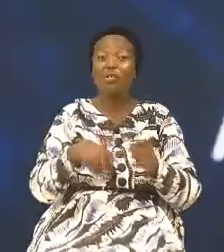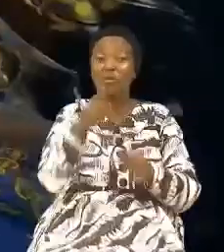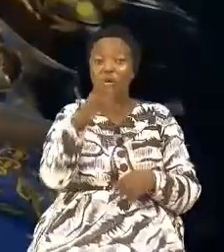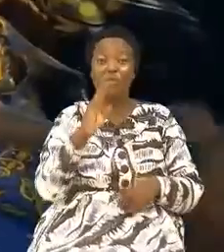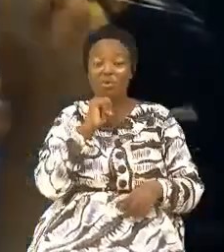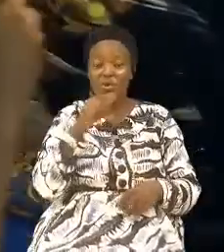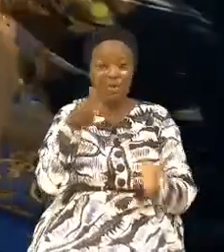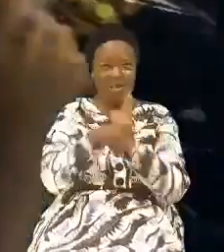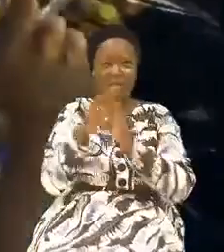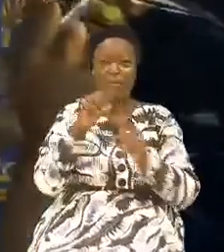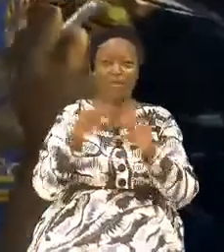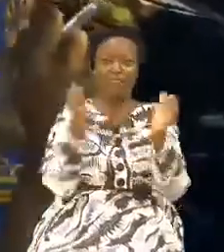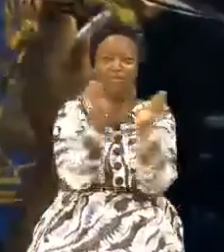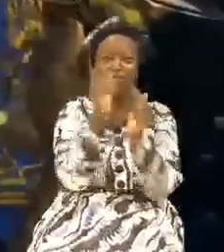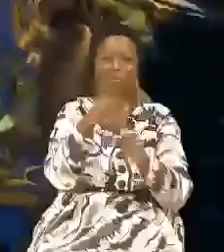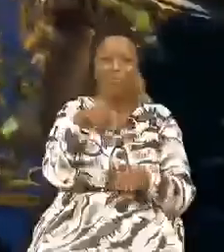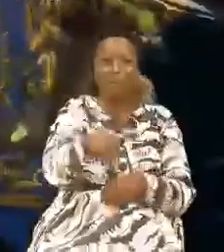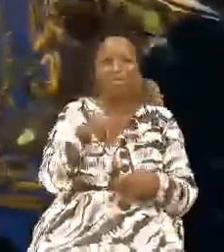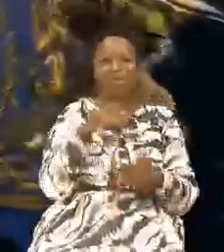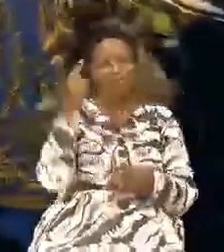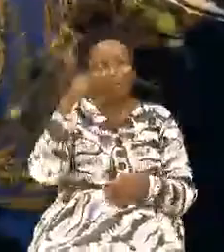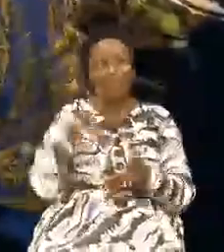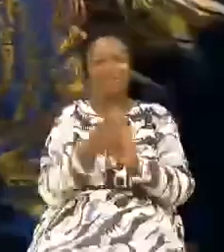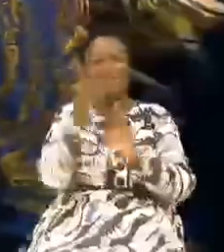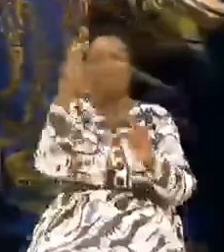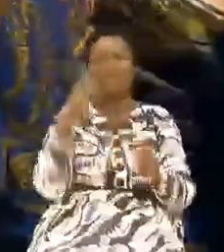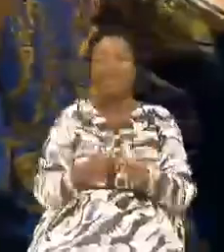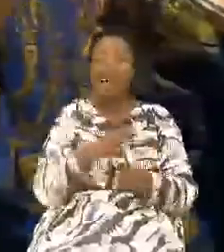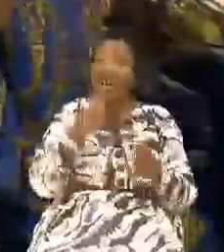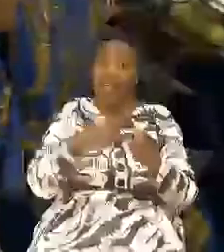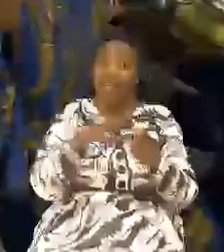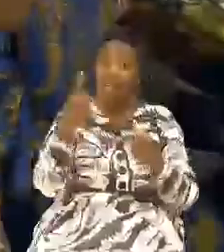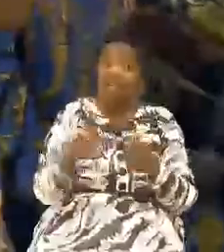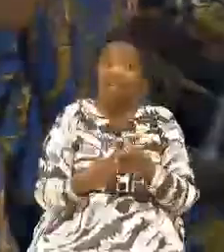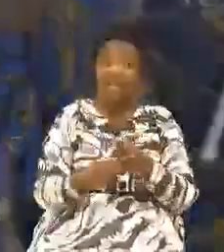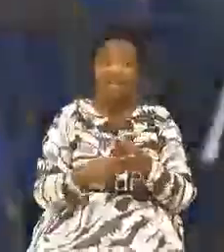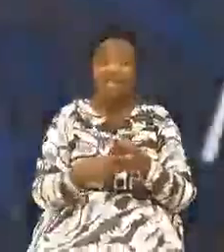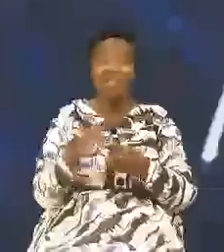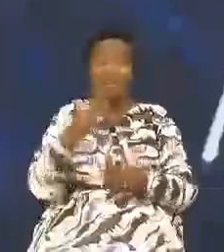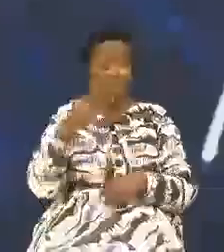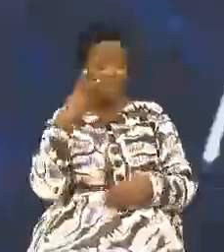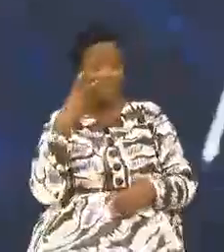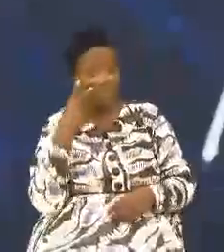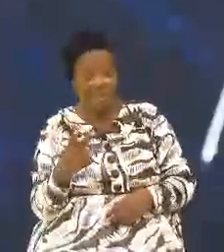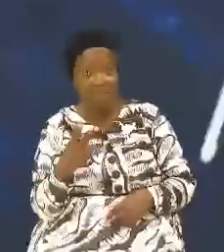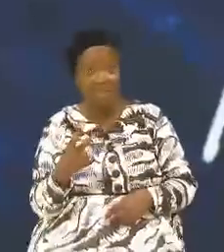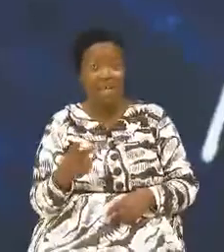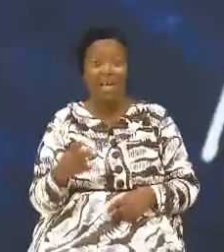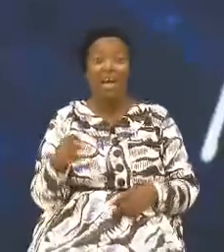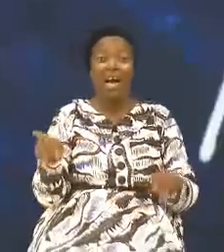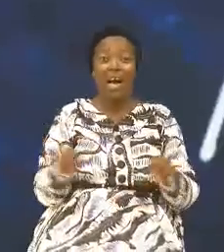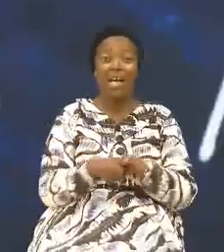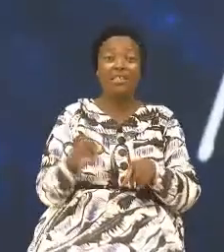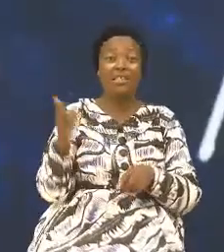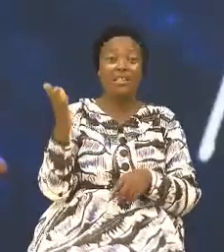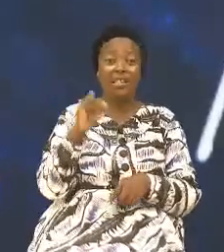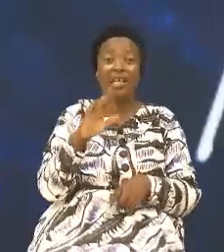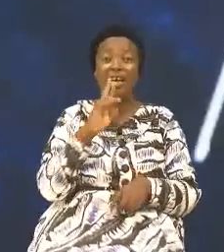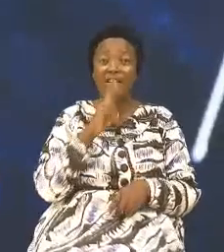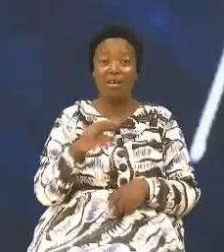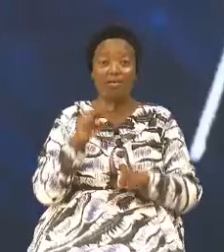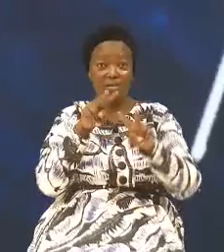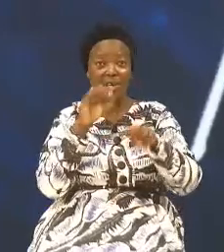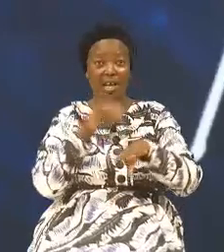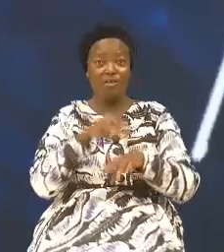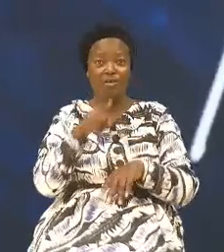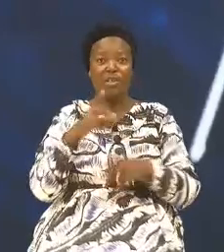down. And then they will look and they will see, as they are looking at you, you are making